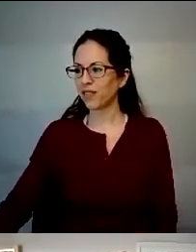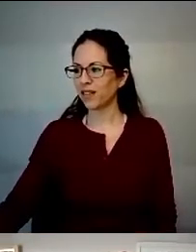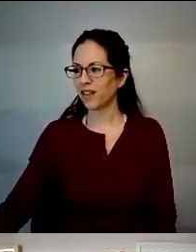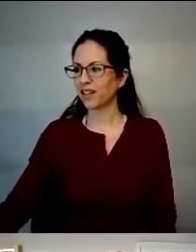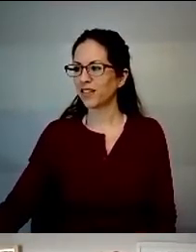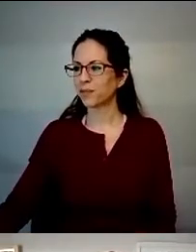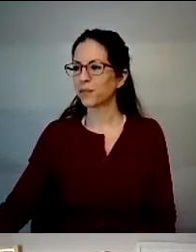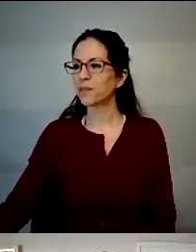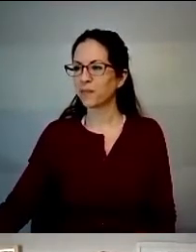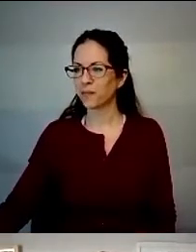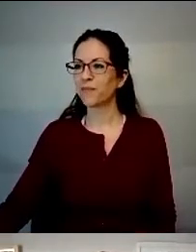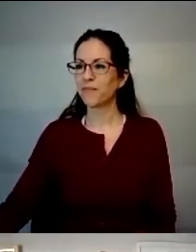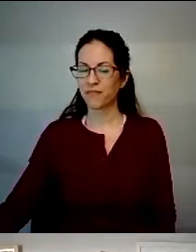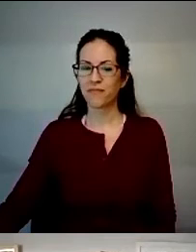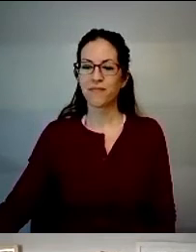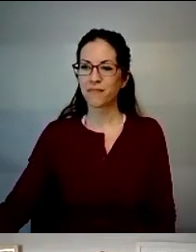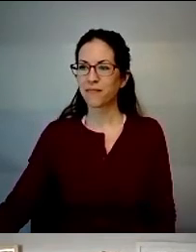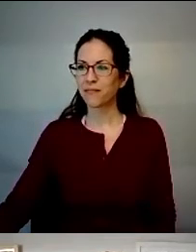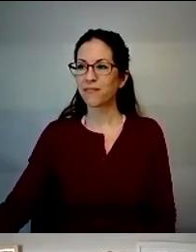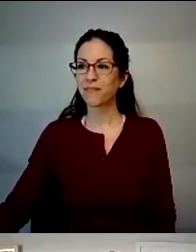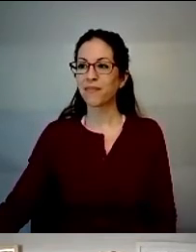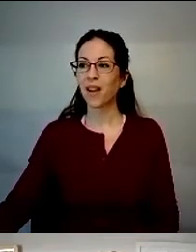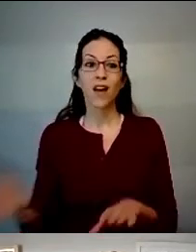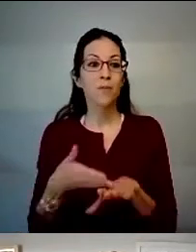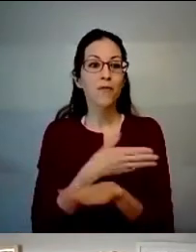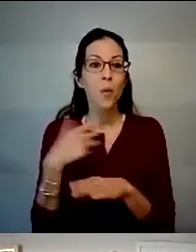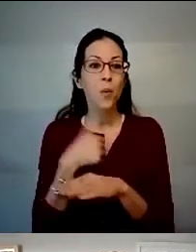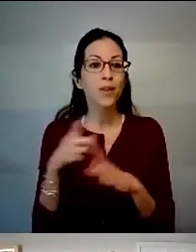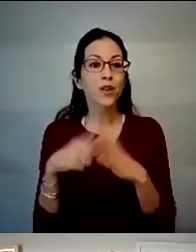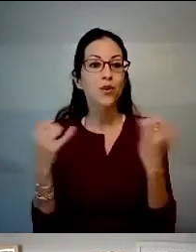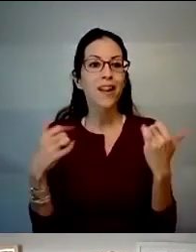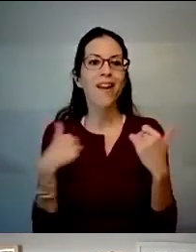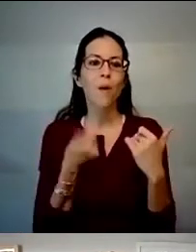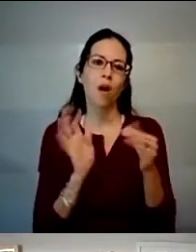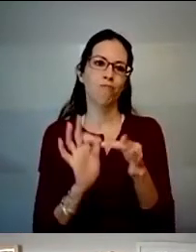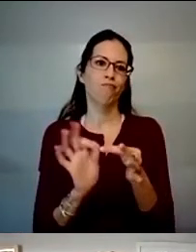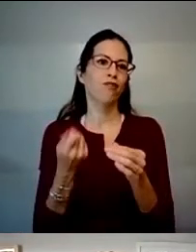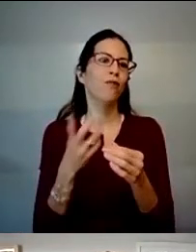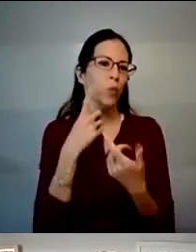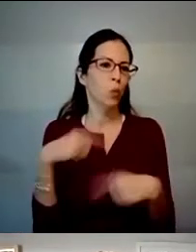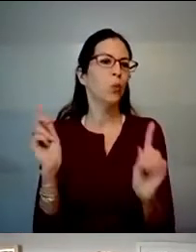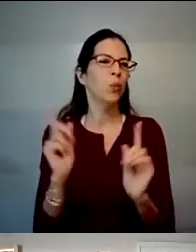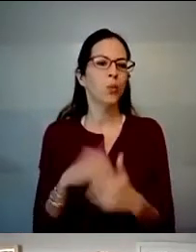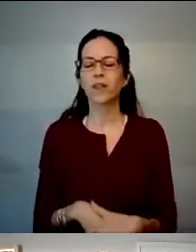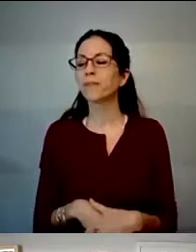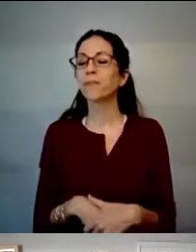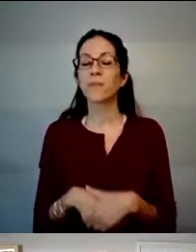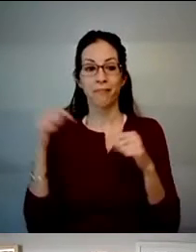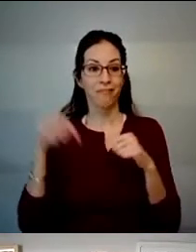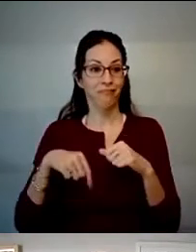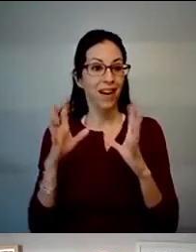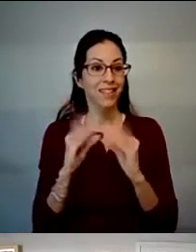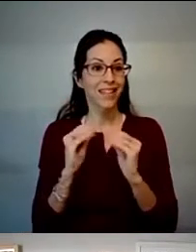Okay, before we start today's session, I want to run through a couple housekeeping items. This session is hosted in Zoom